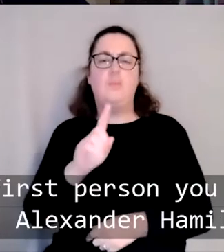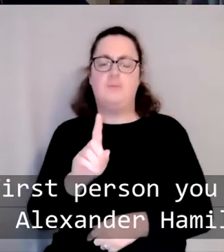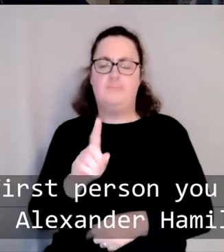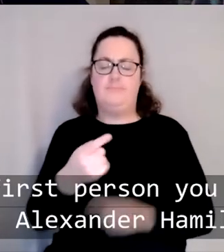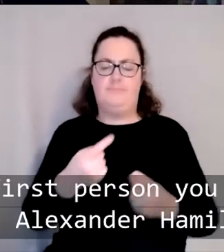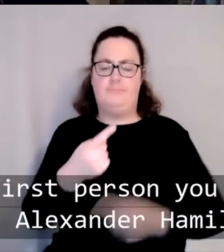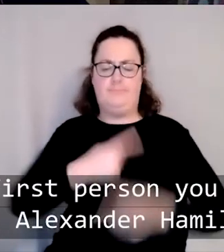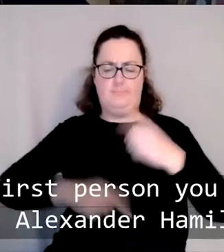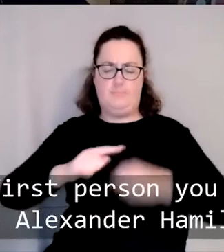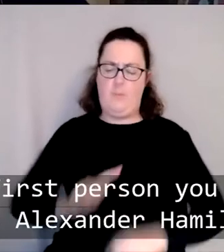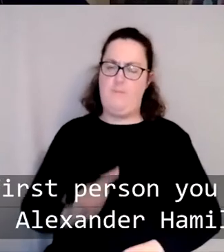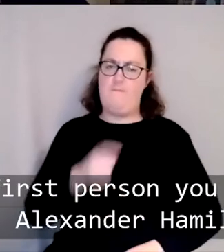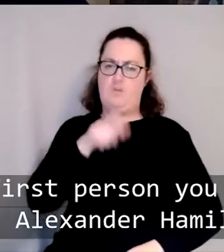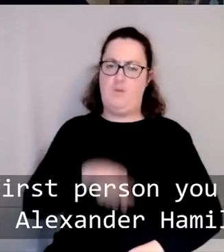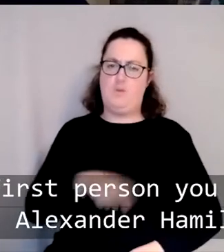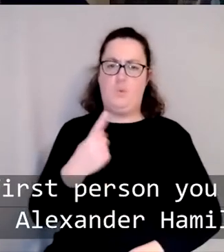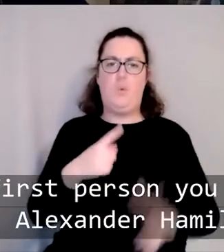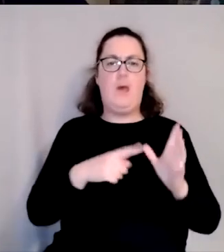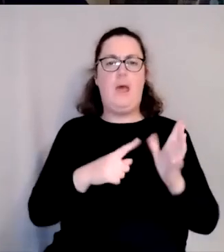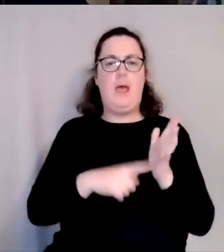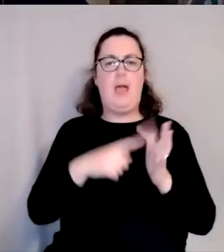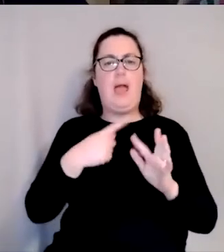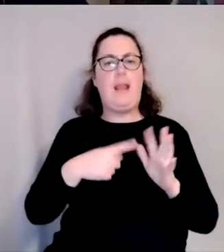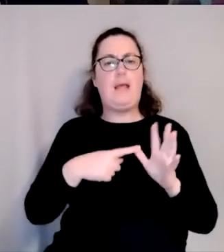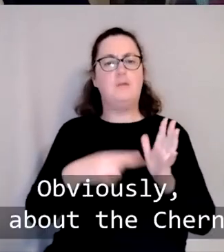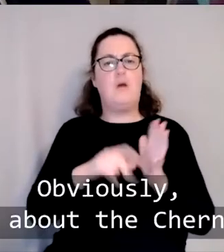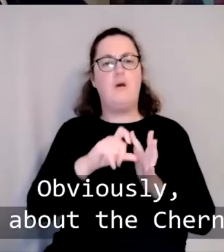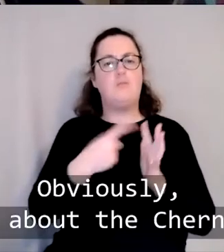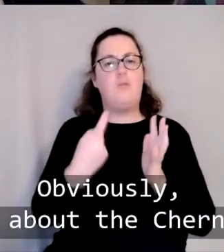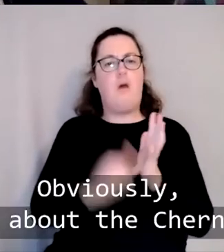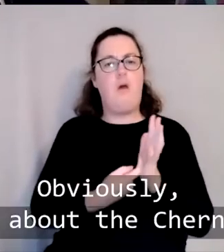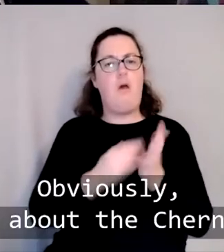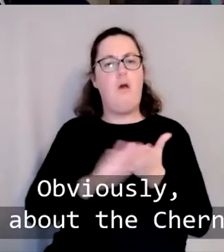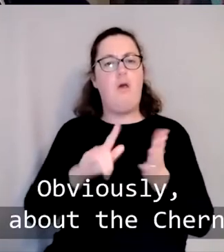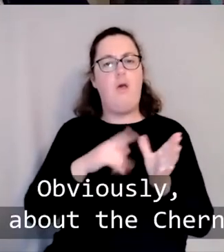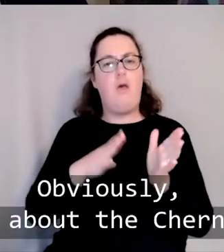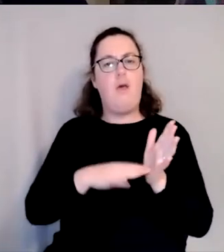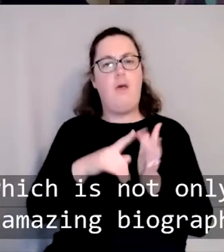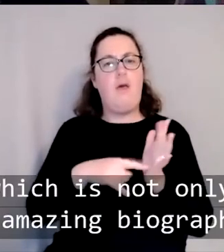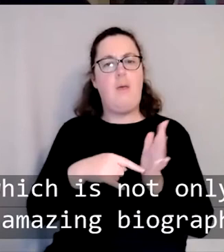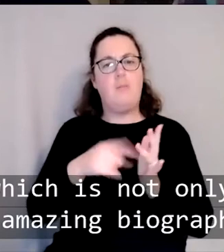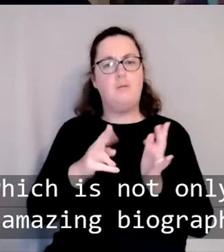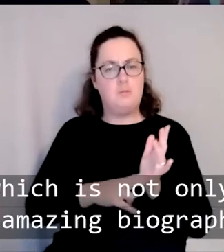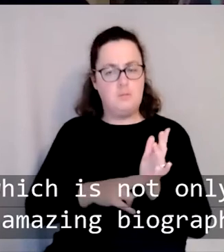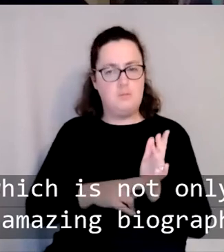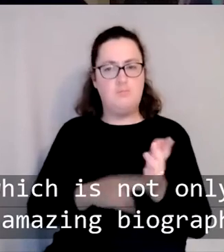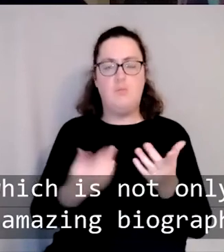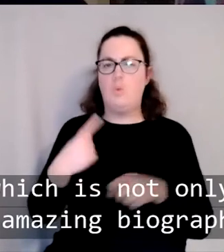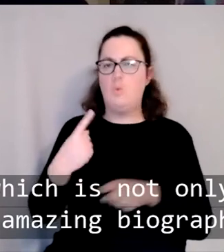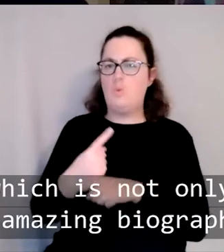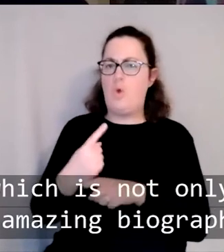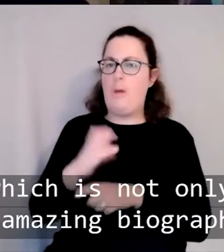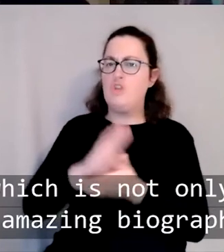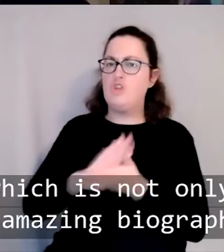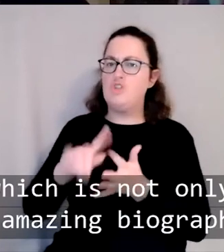the first person you look at is Alexander Hamilton. You know, obviously you talk about the Chernow book, which is not only